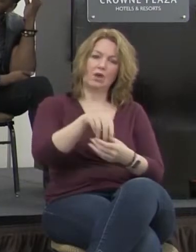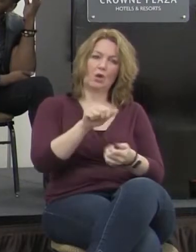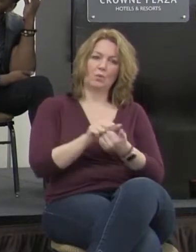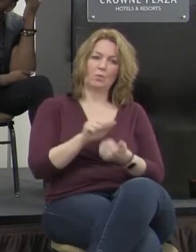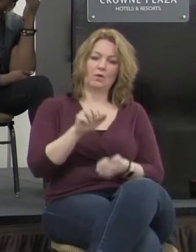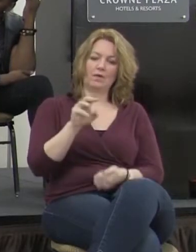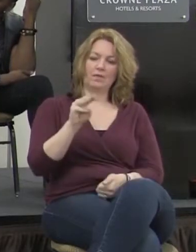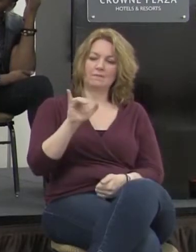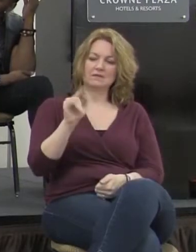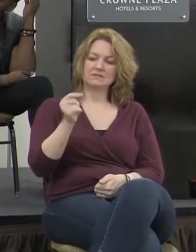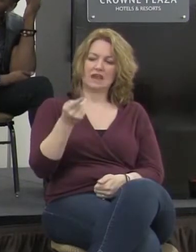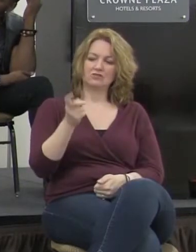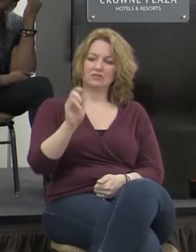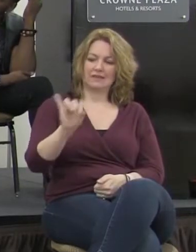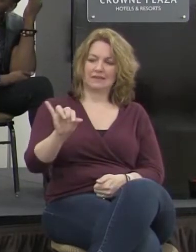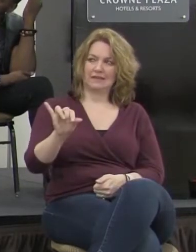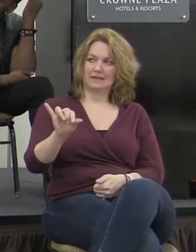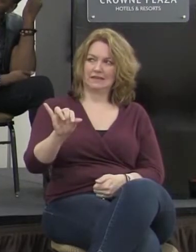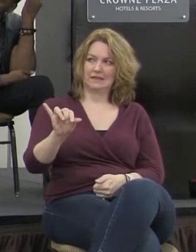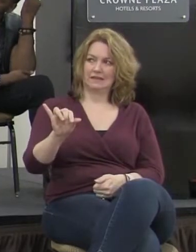and misogynoir?